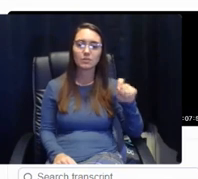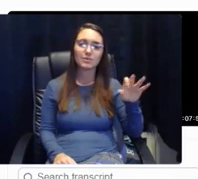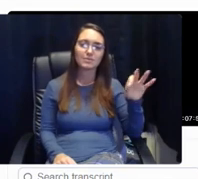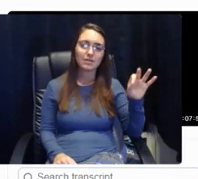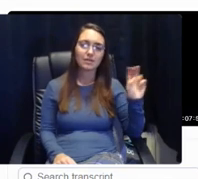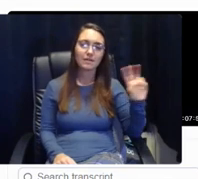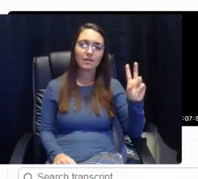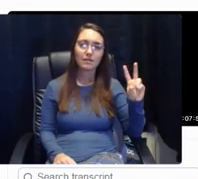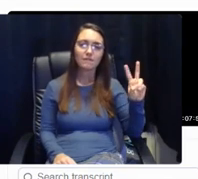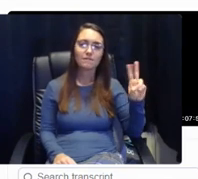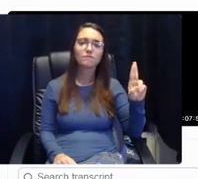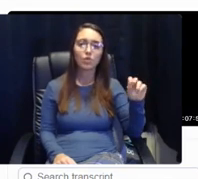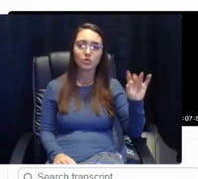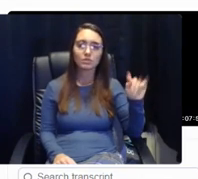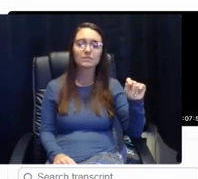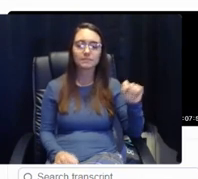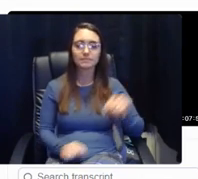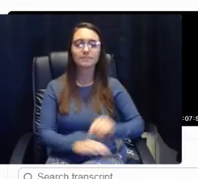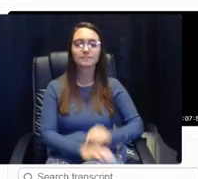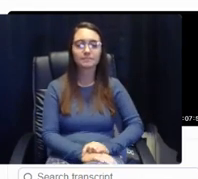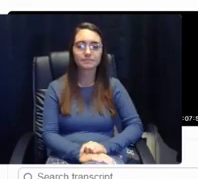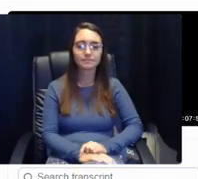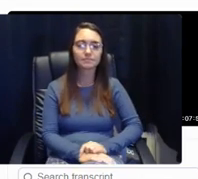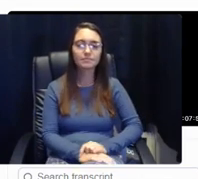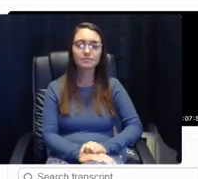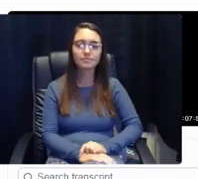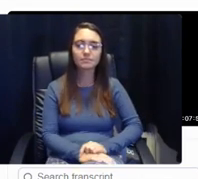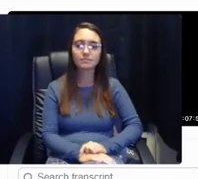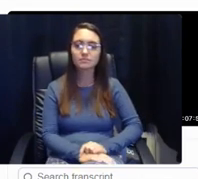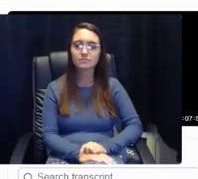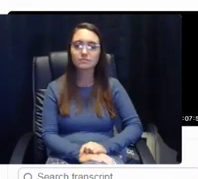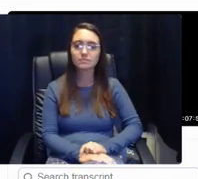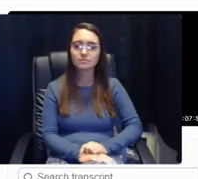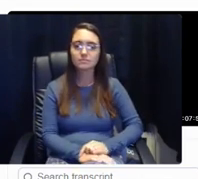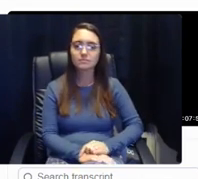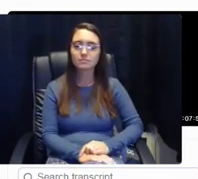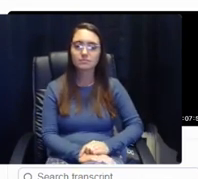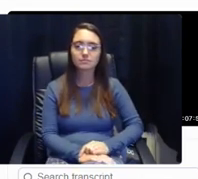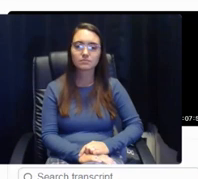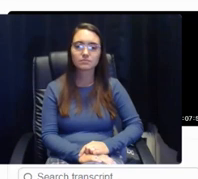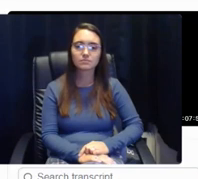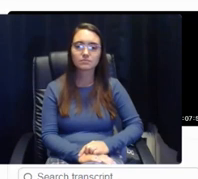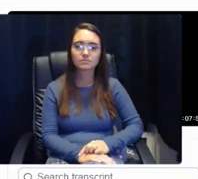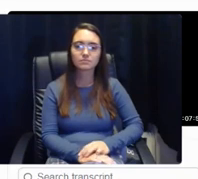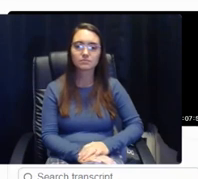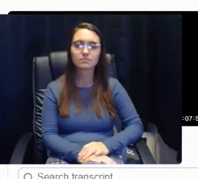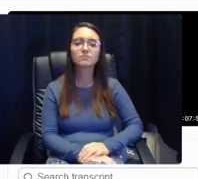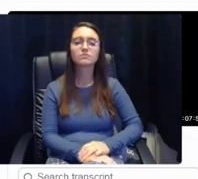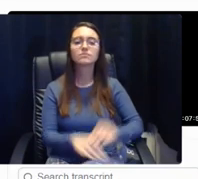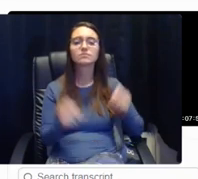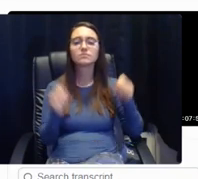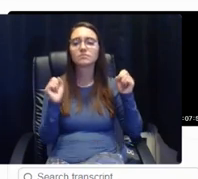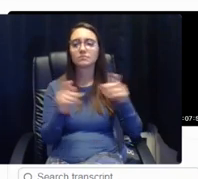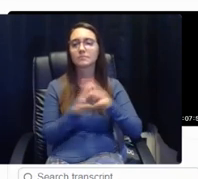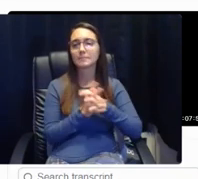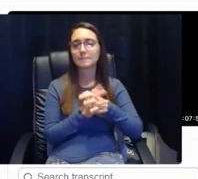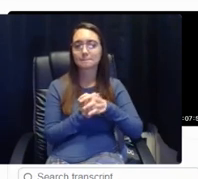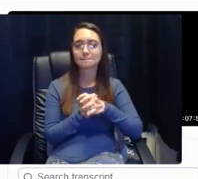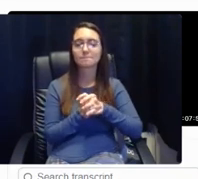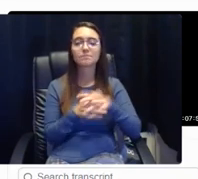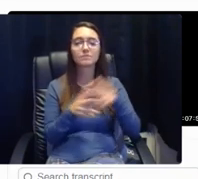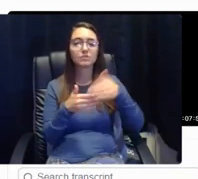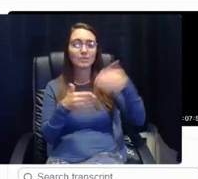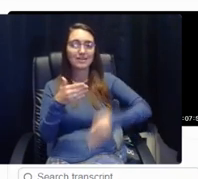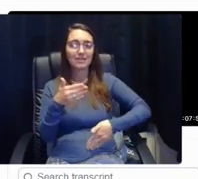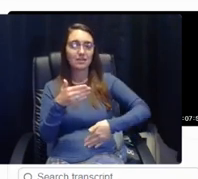0.99 volt. See, burst SCE. Okay, so the end result